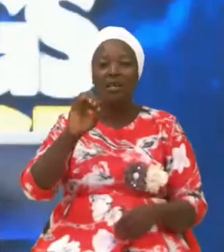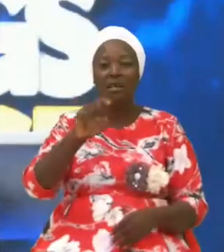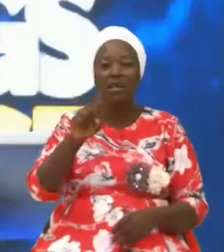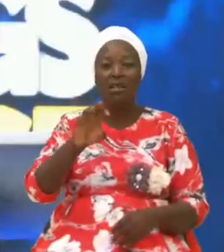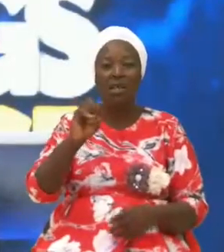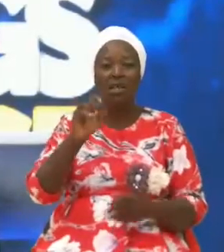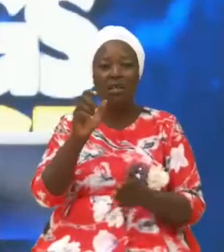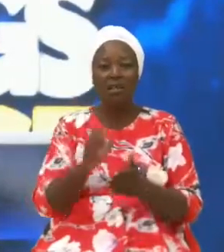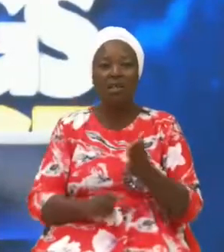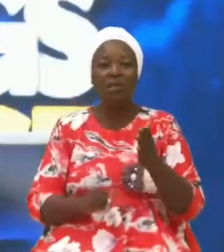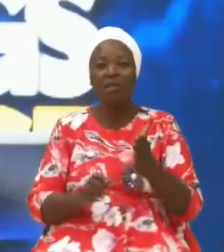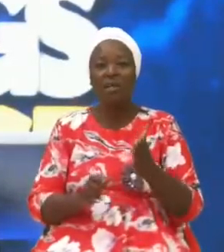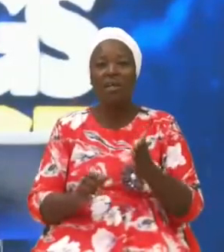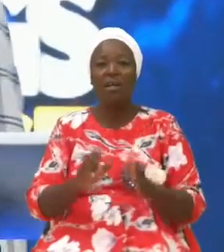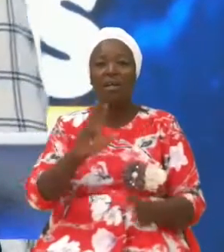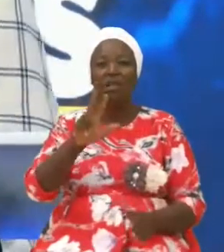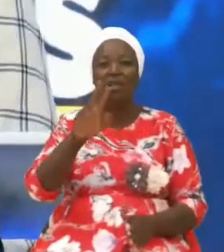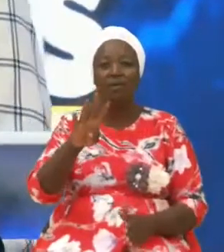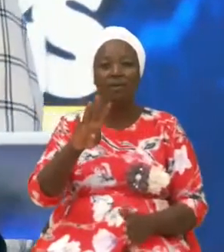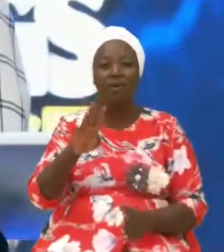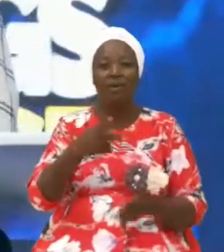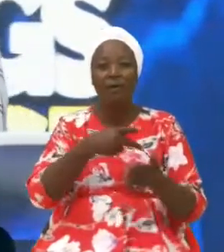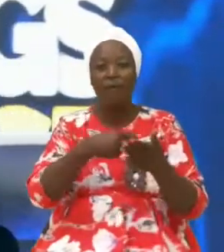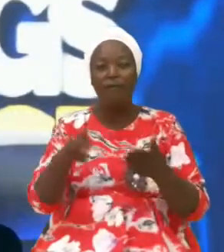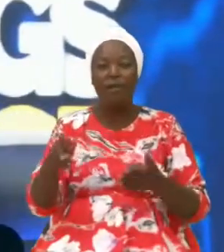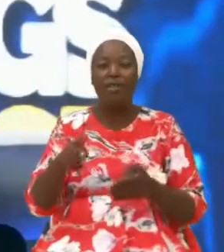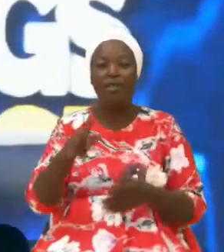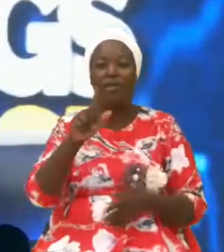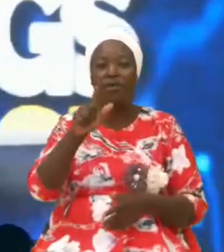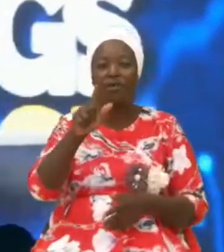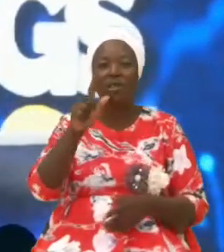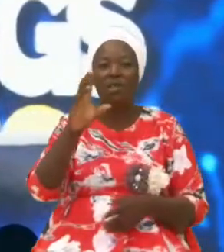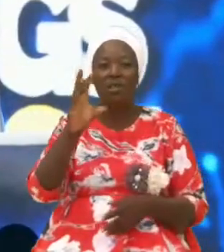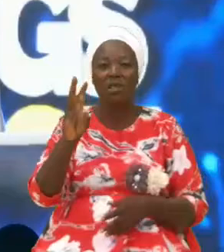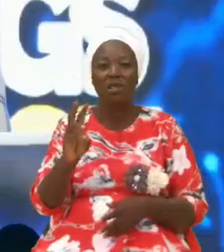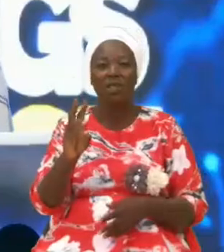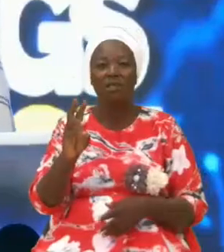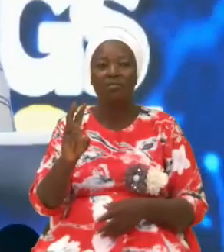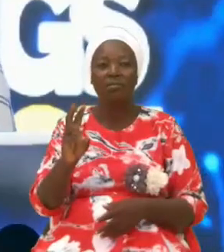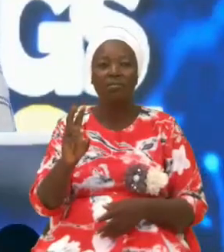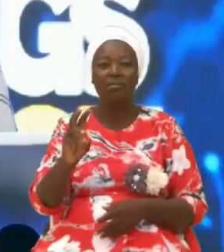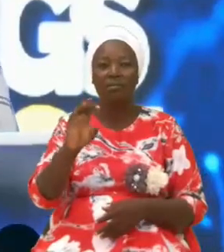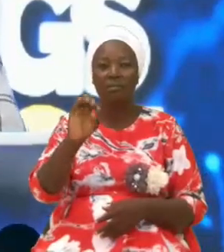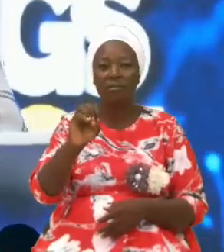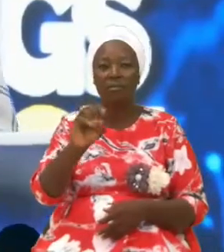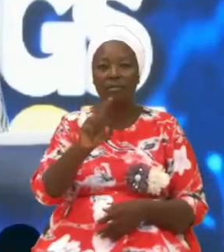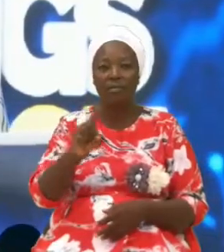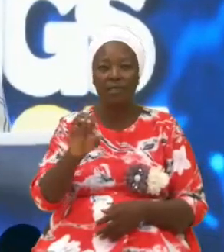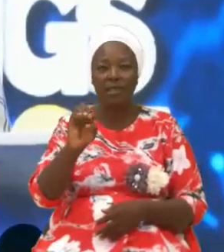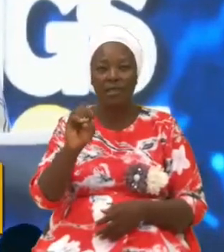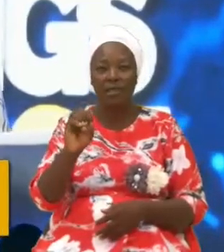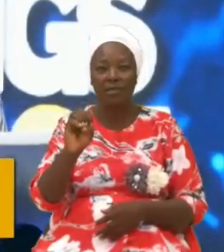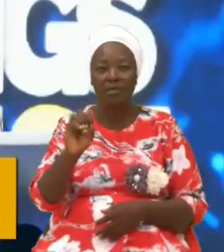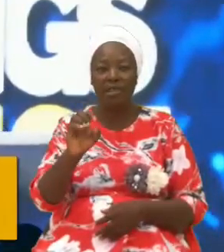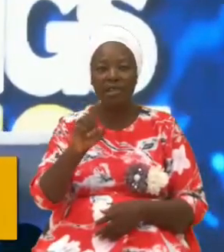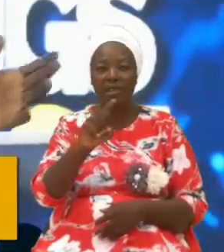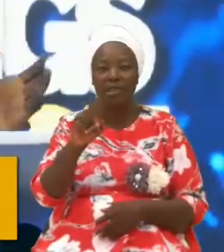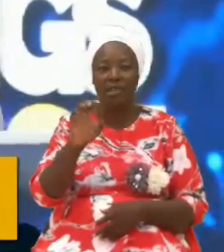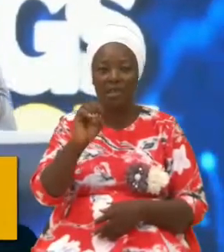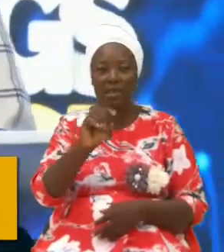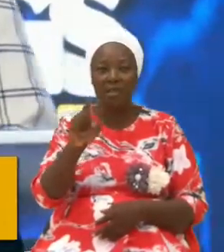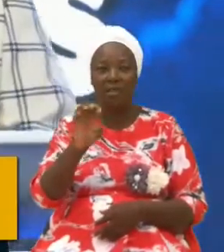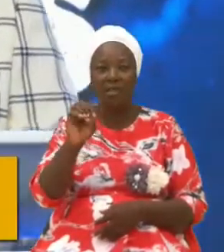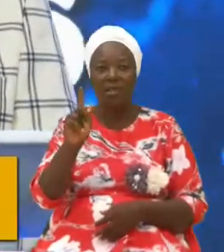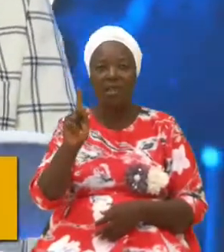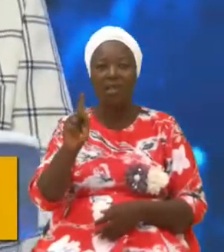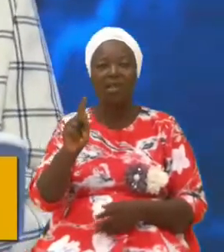us. It's in Ezekiel chapter 34, verse 26.